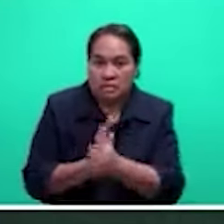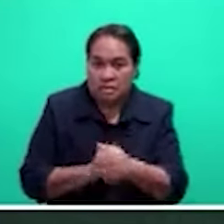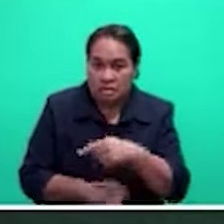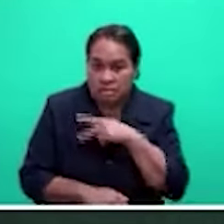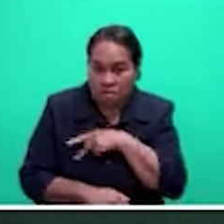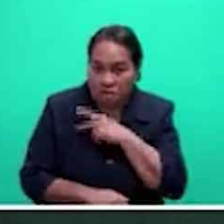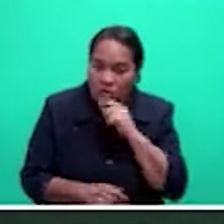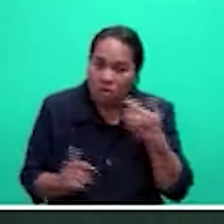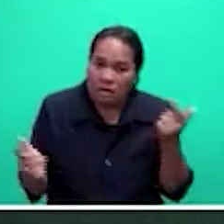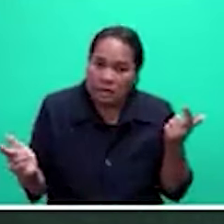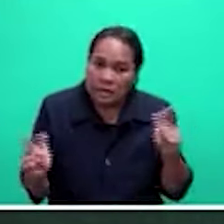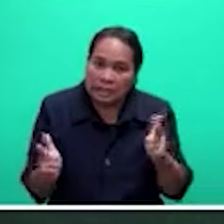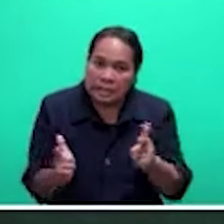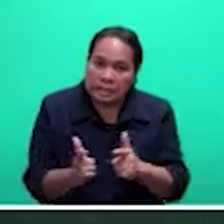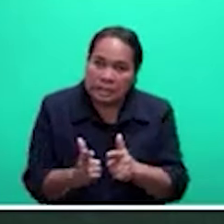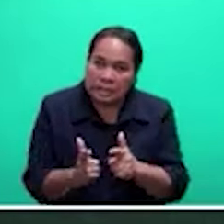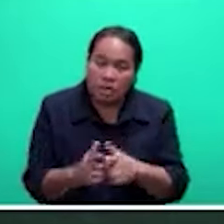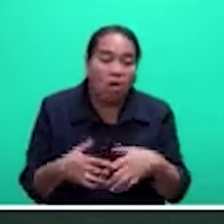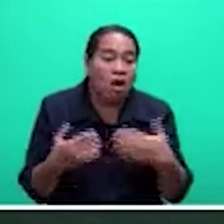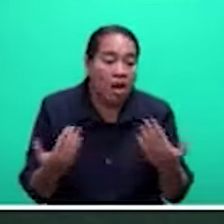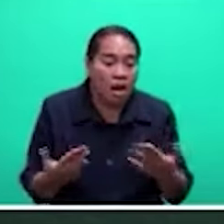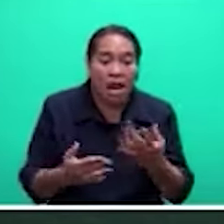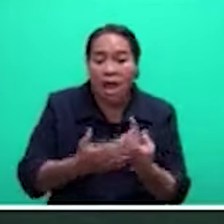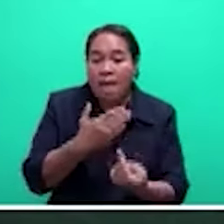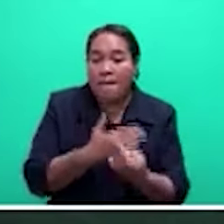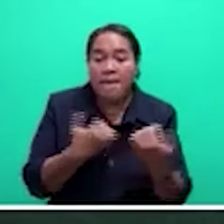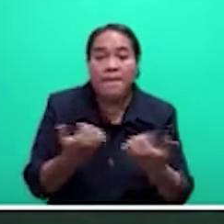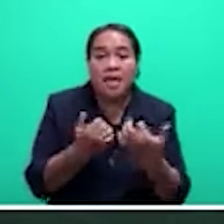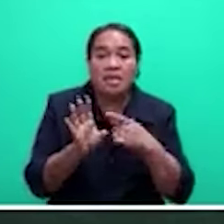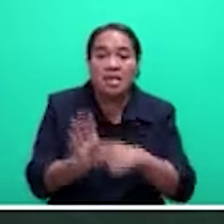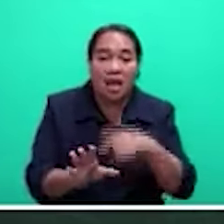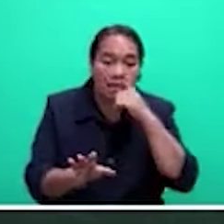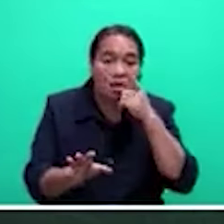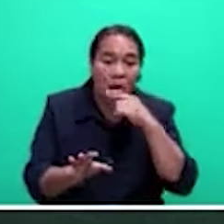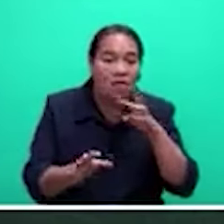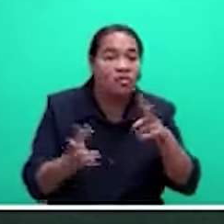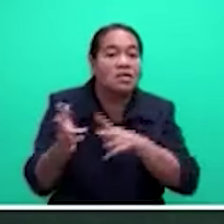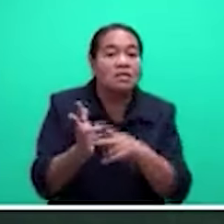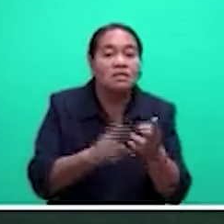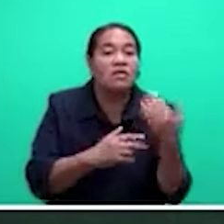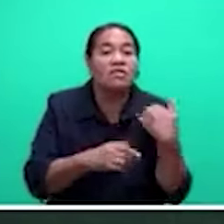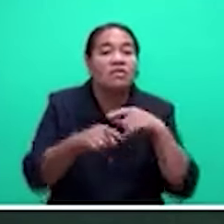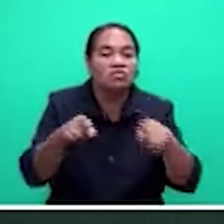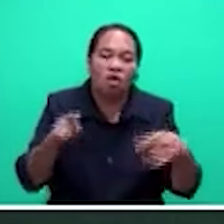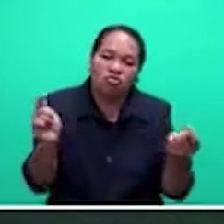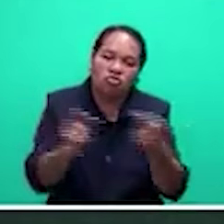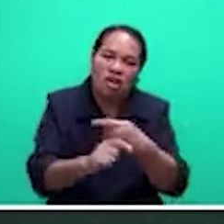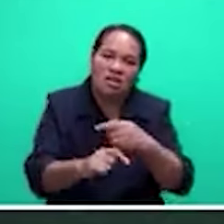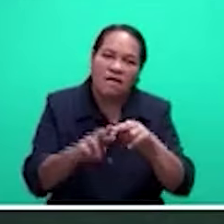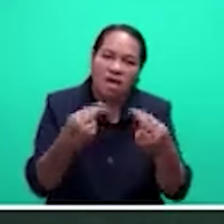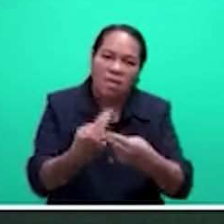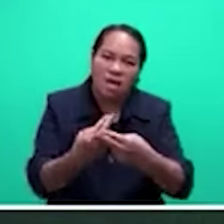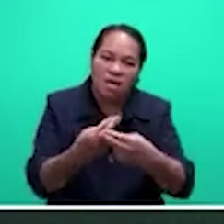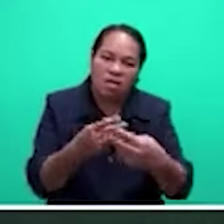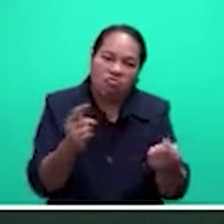in the proportion of young people from rural areas, and changes to community and family structures. Mr. Speaker, sir,